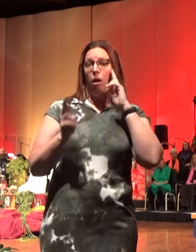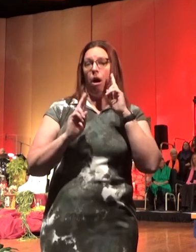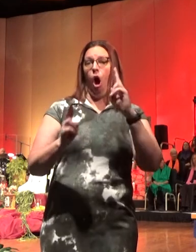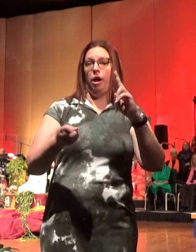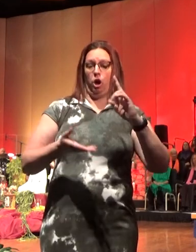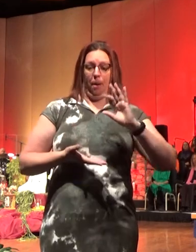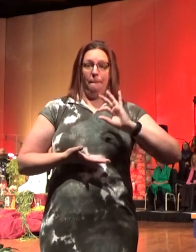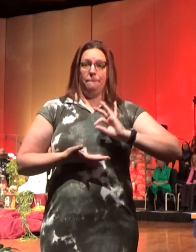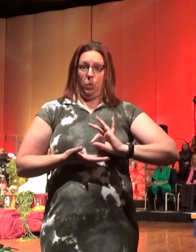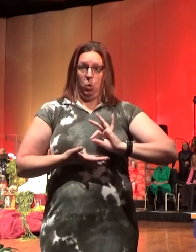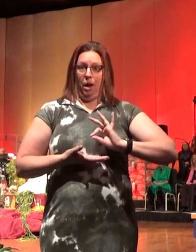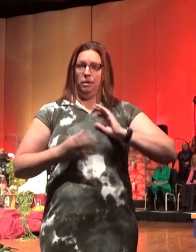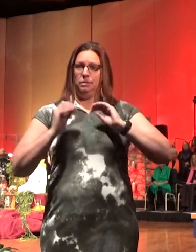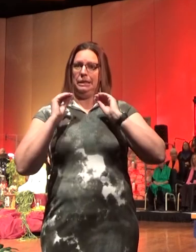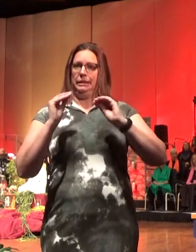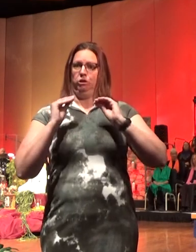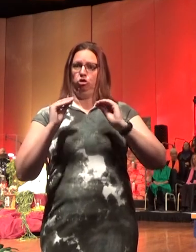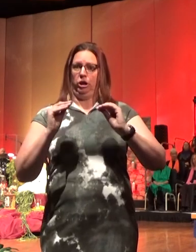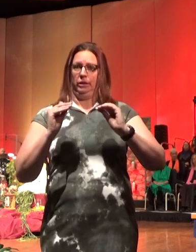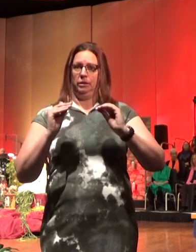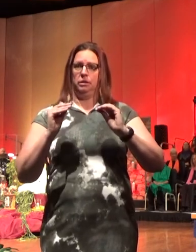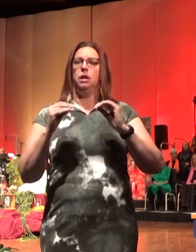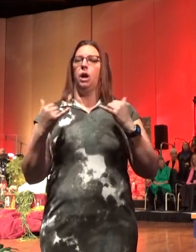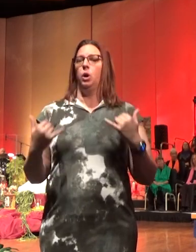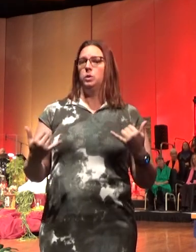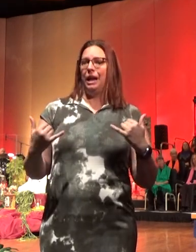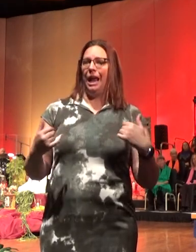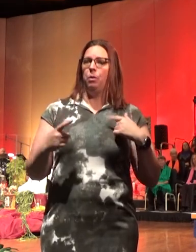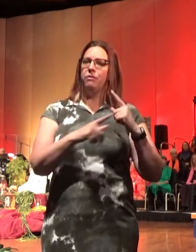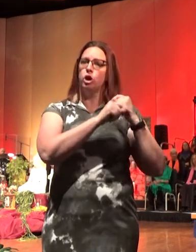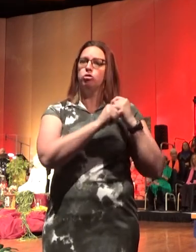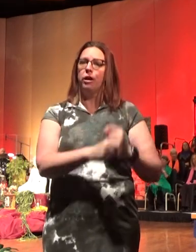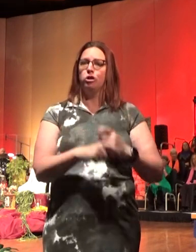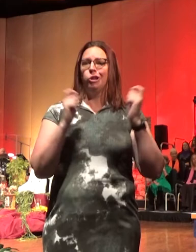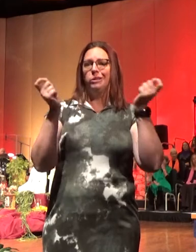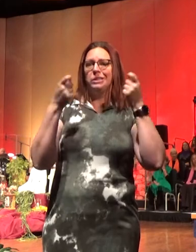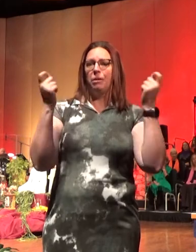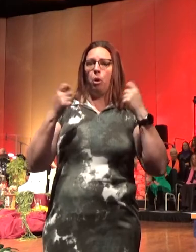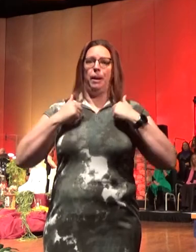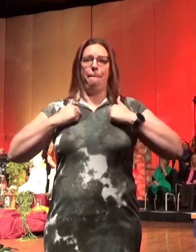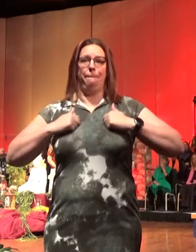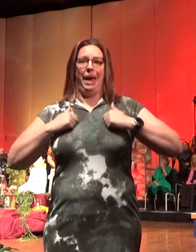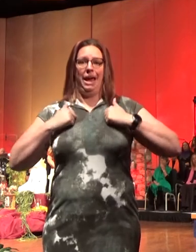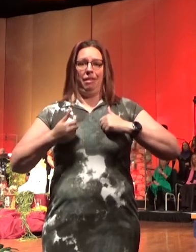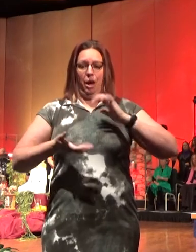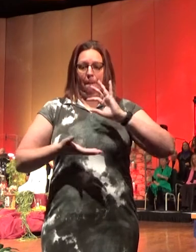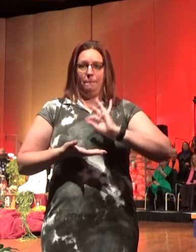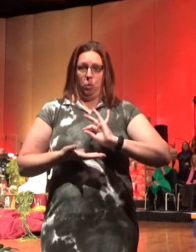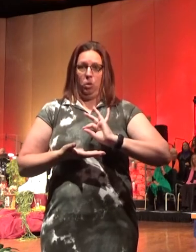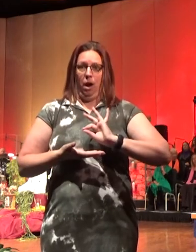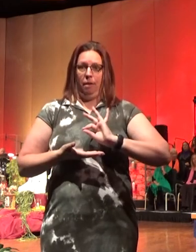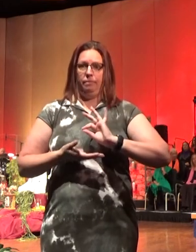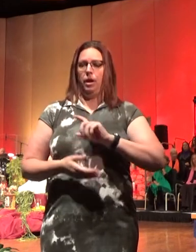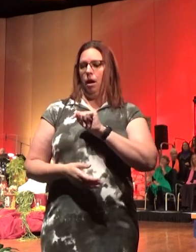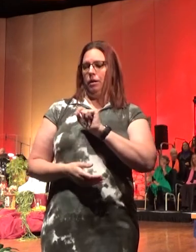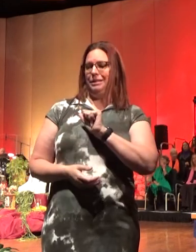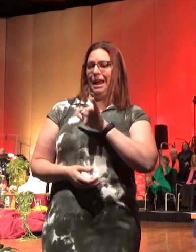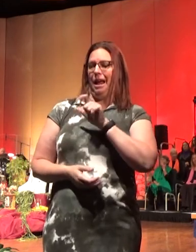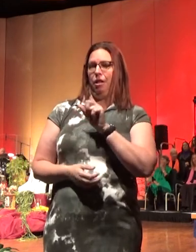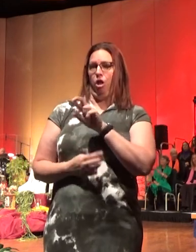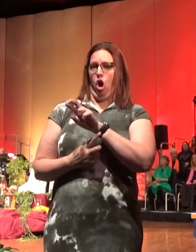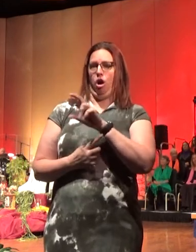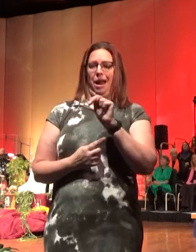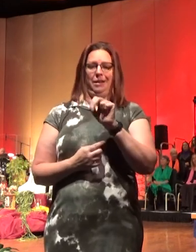traditional ceremony of bathing the Buddha, where Taylor and Nancy Owen, congregants who both